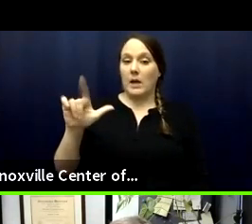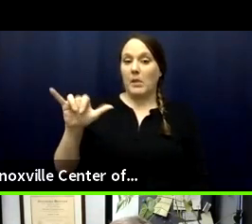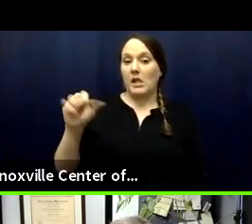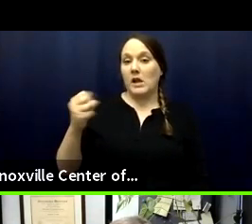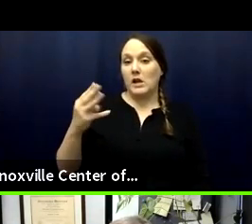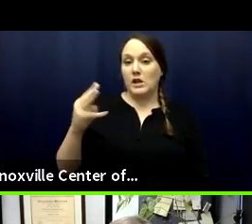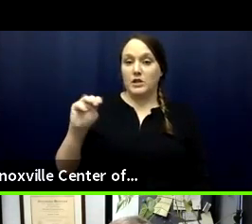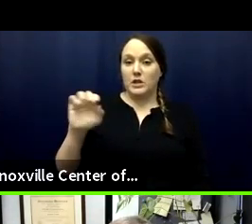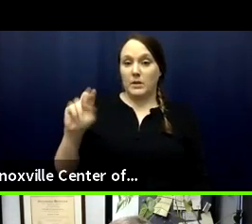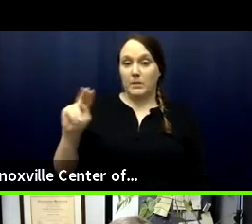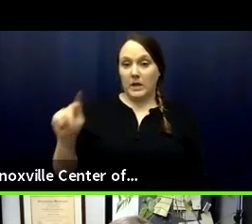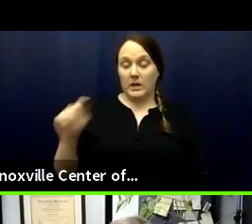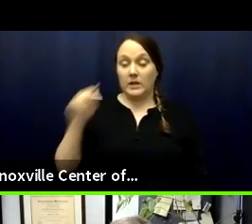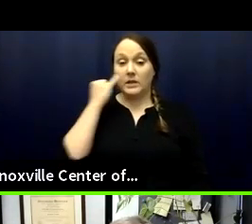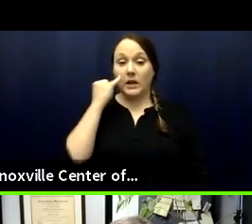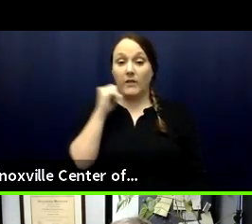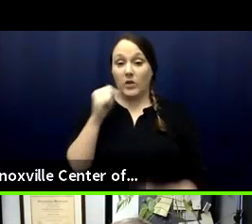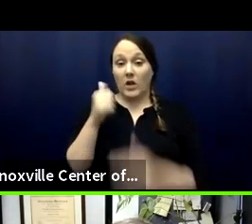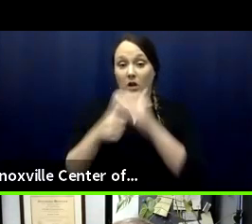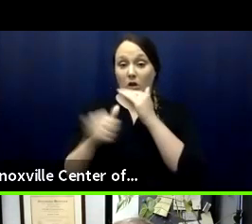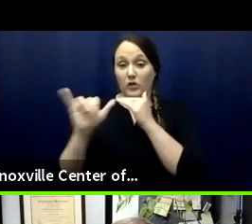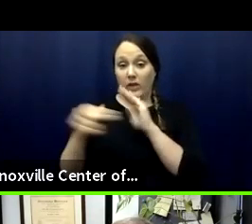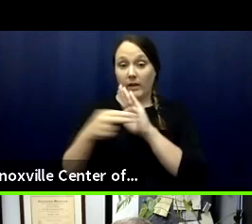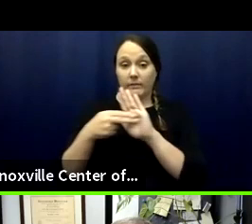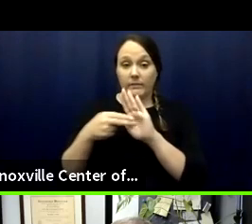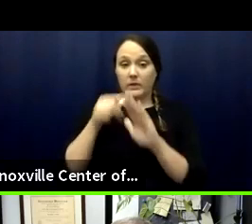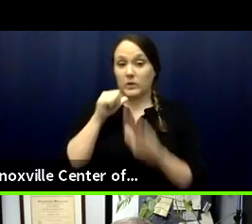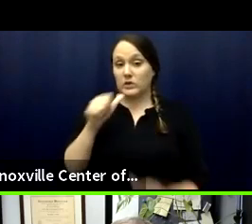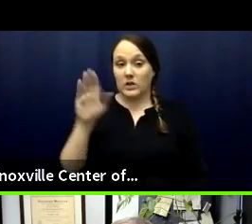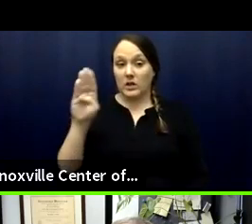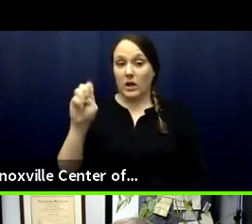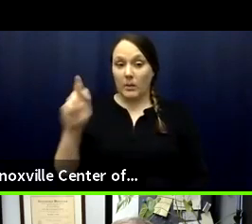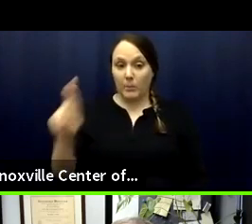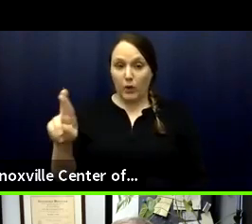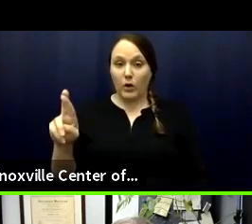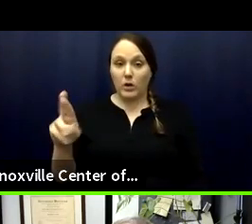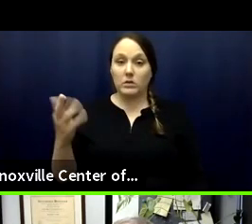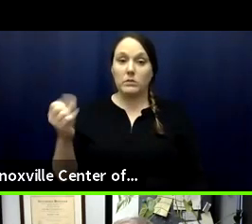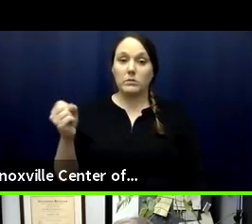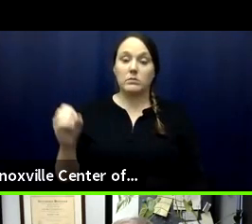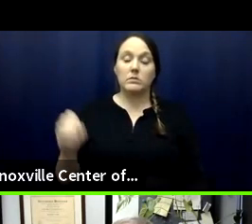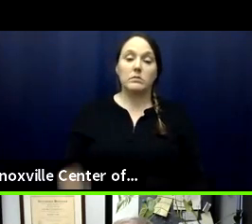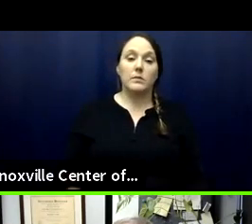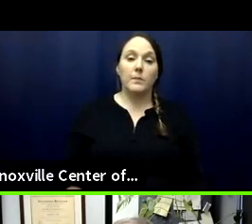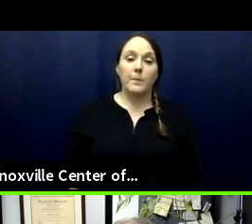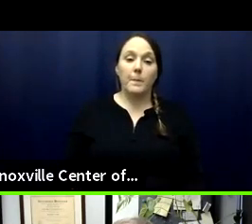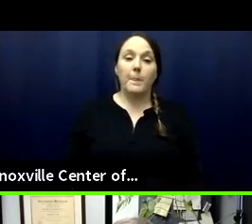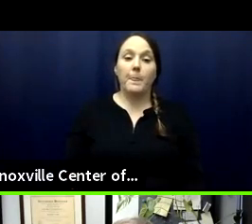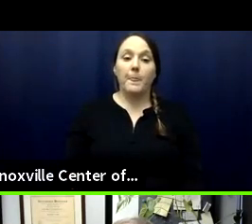under the definition of this regulation, they're not a bar under the definition of this regulation.